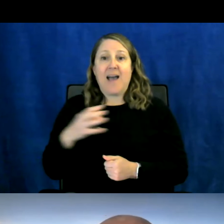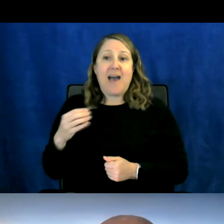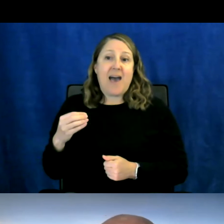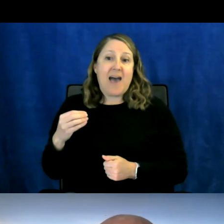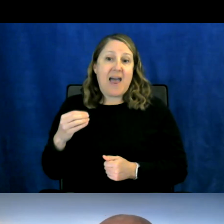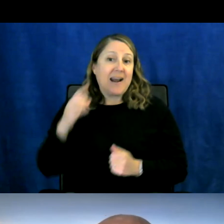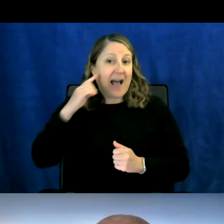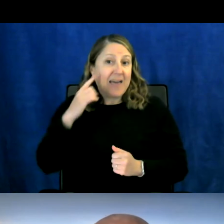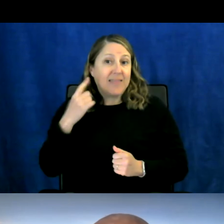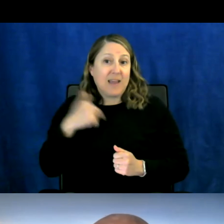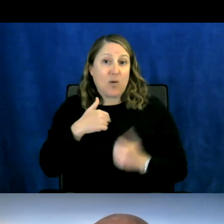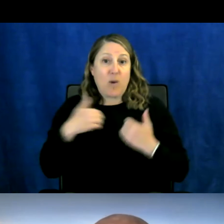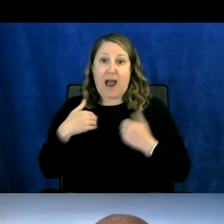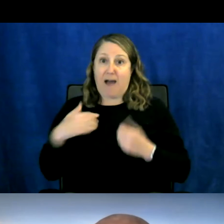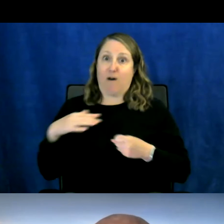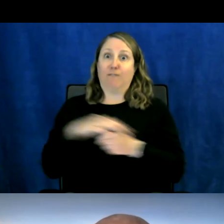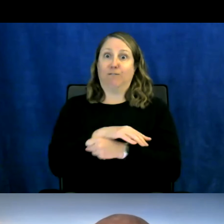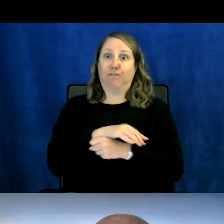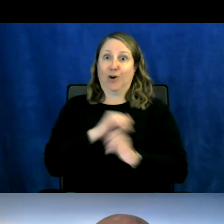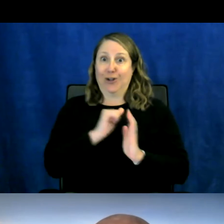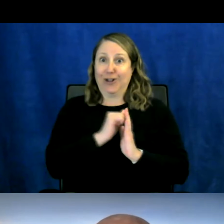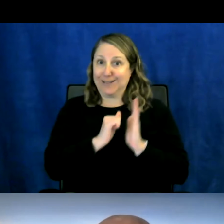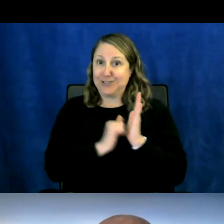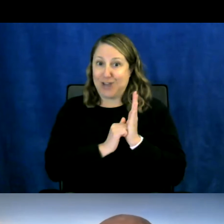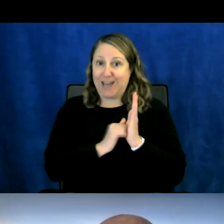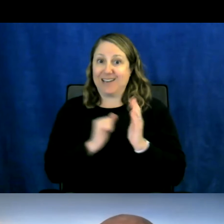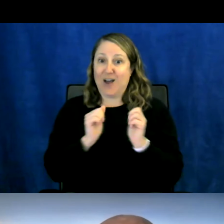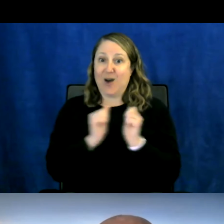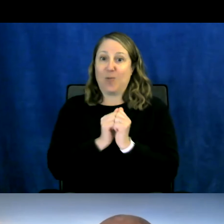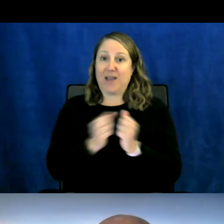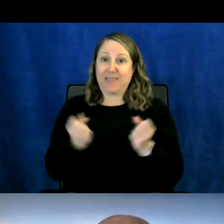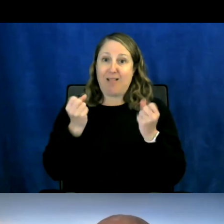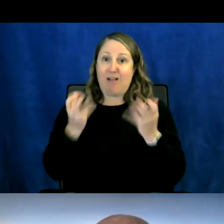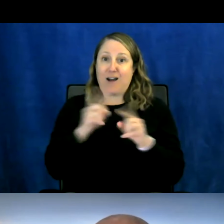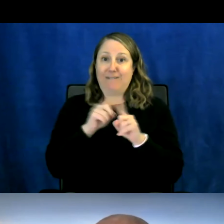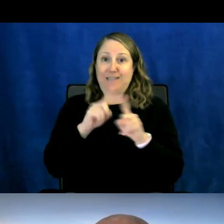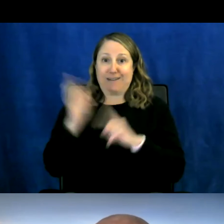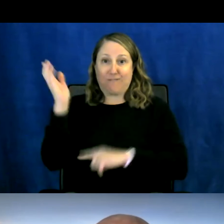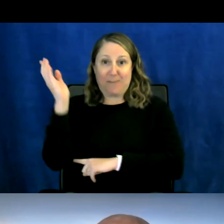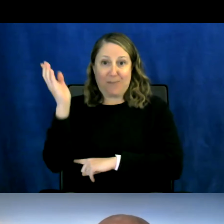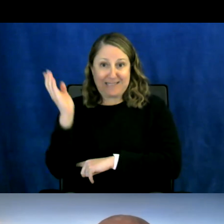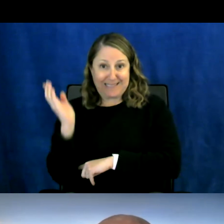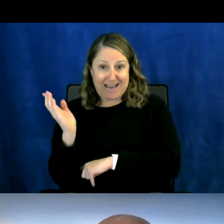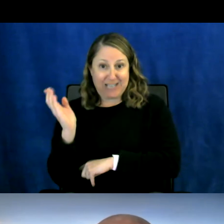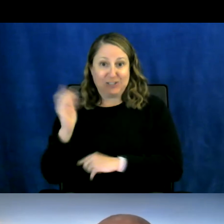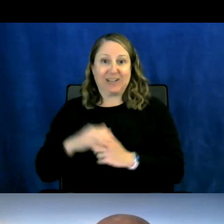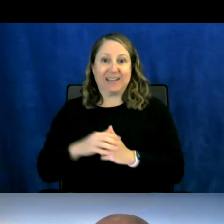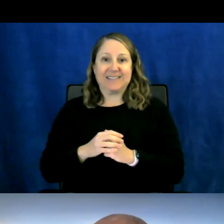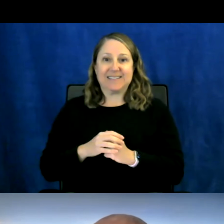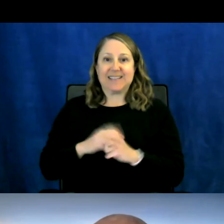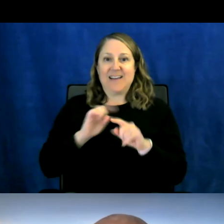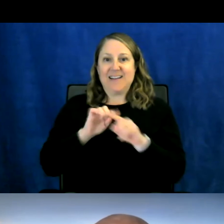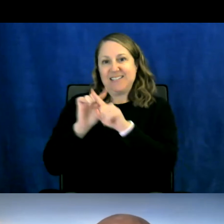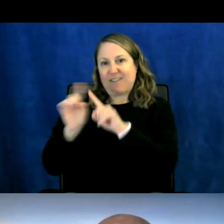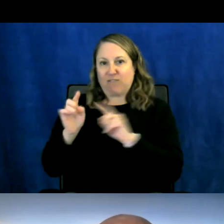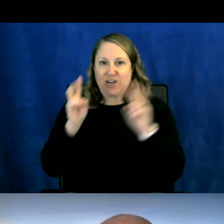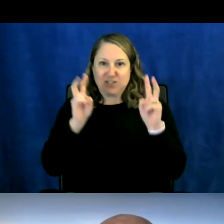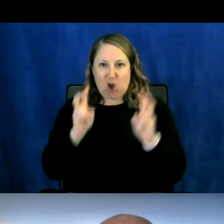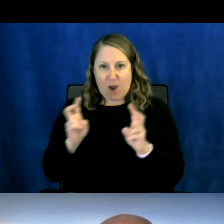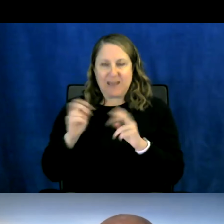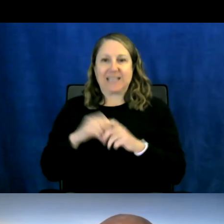I think that we have a full agenda with a lot of different presentations for everyone on a number of different